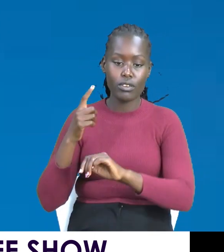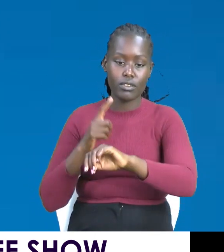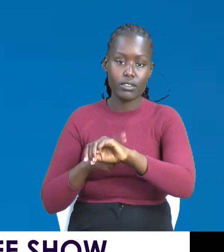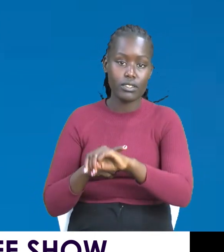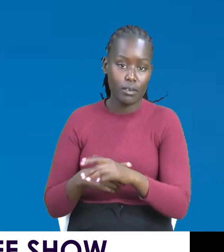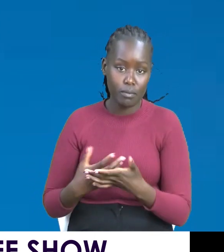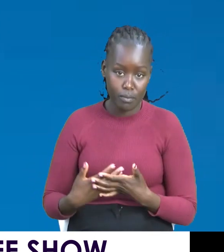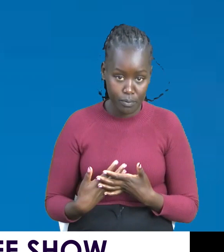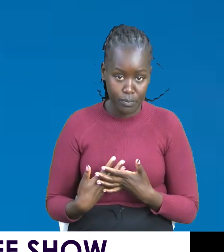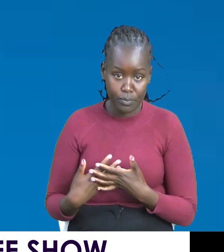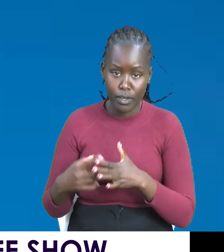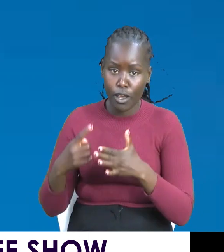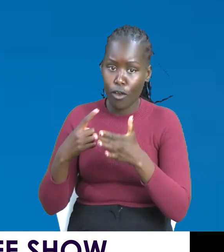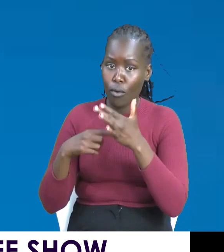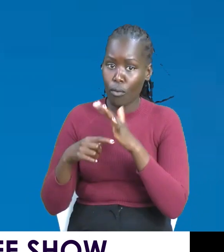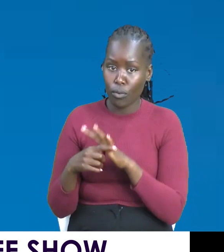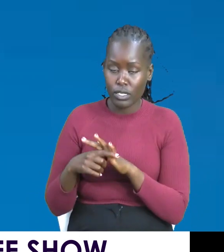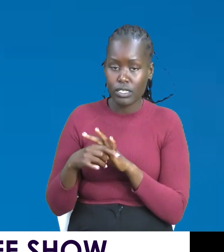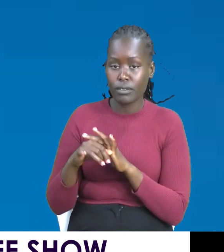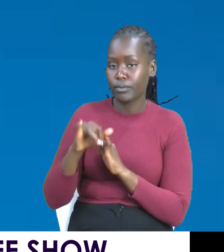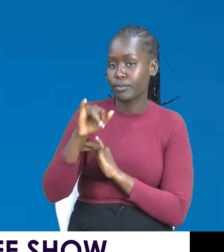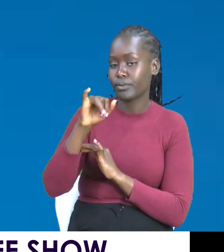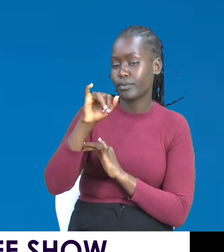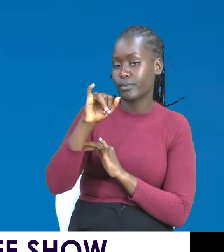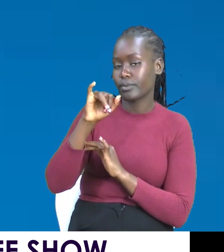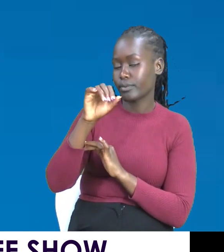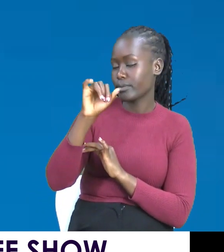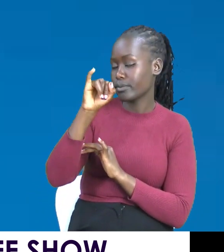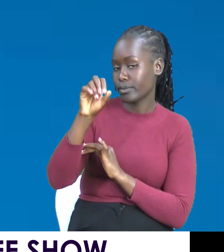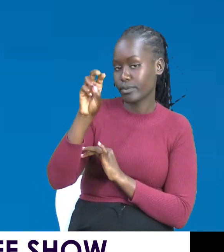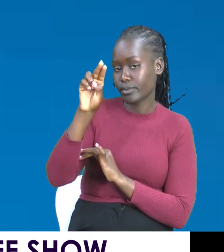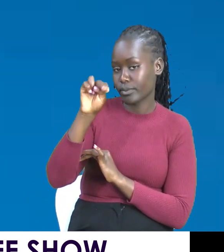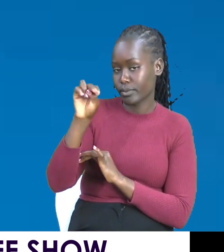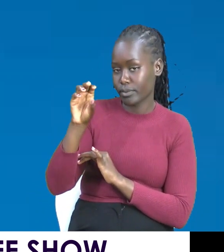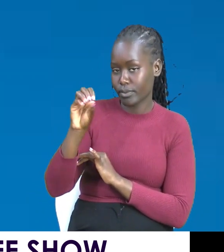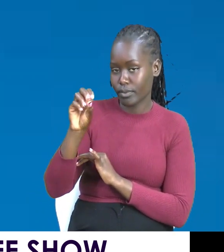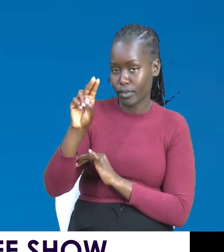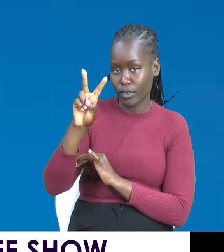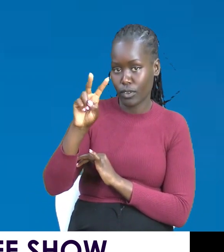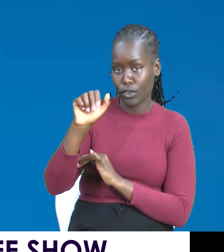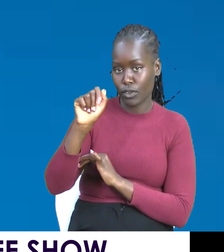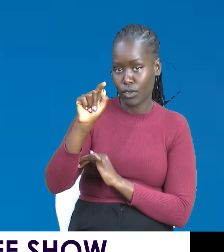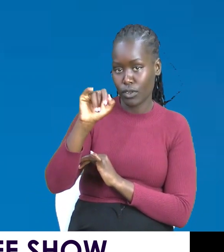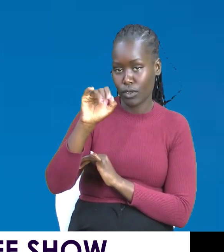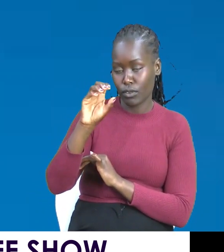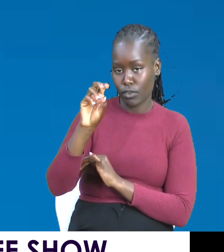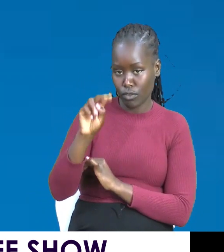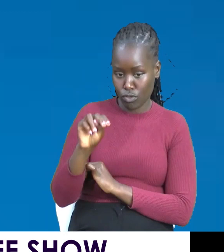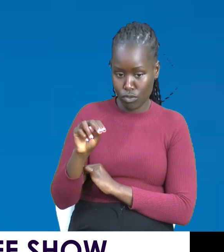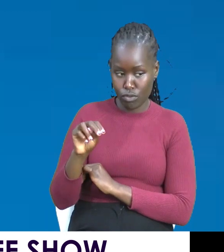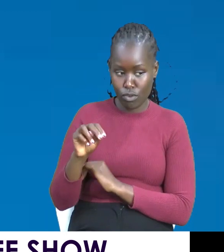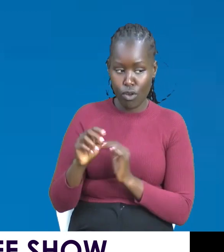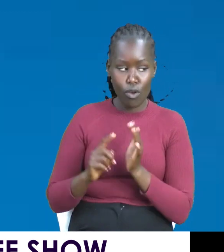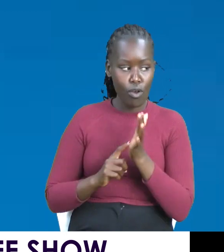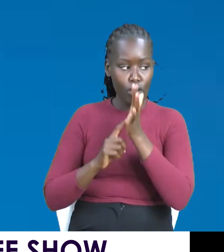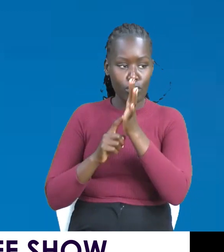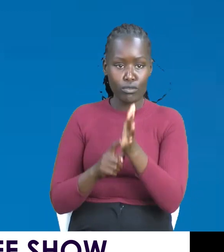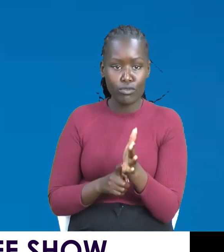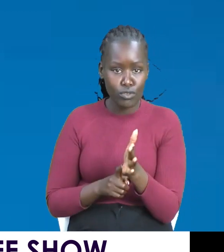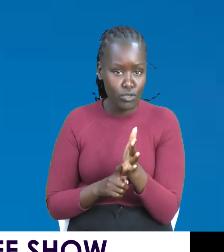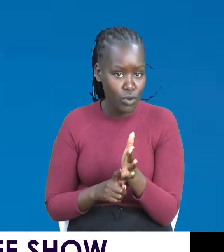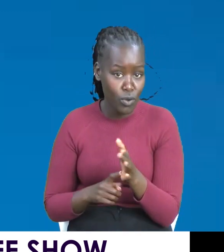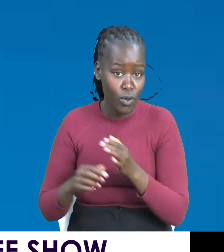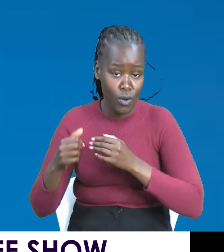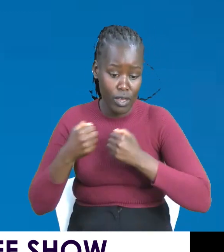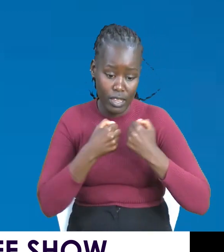time. What innovations can we come up with right now to address the challenges that we are facing in our families, that